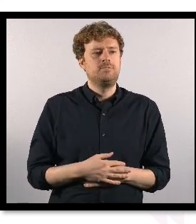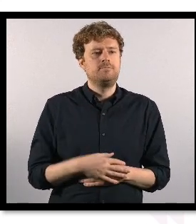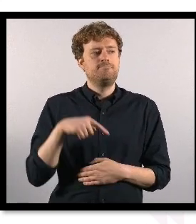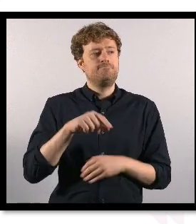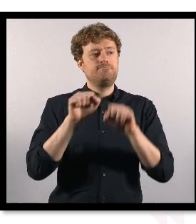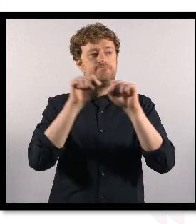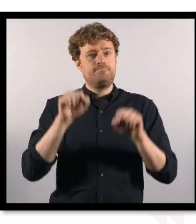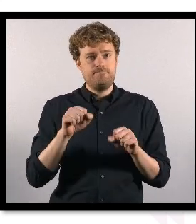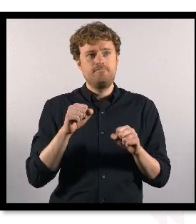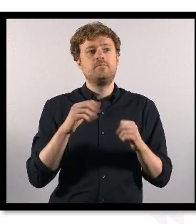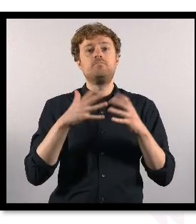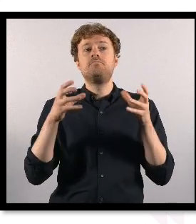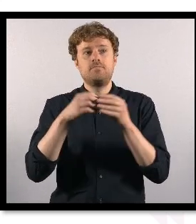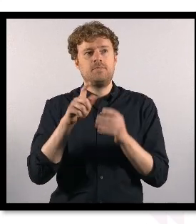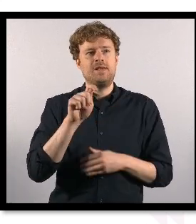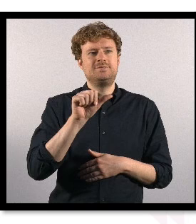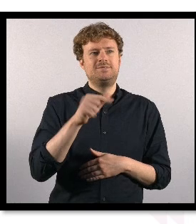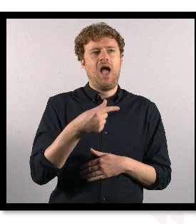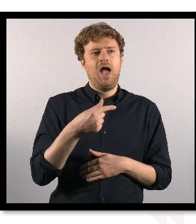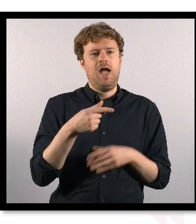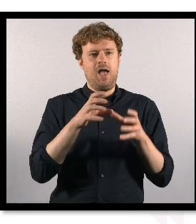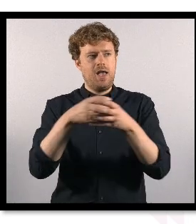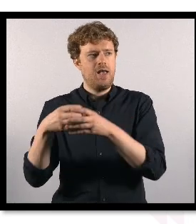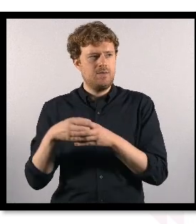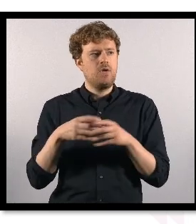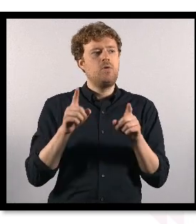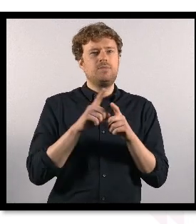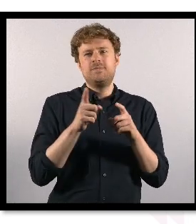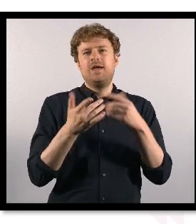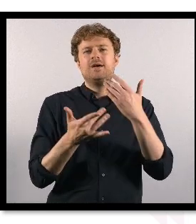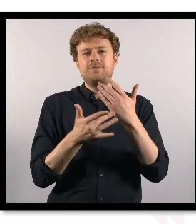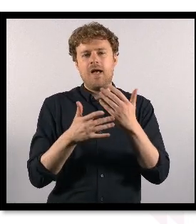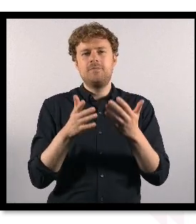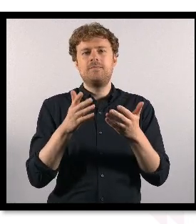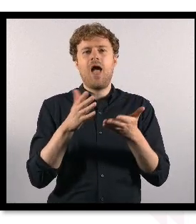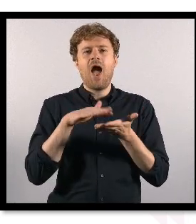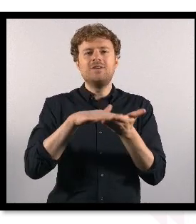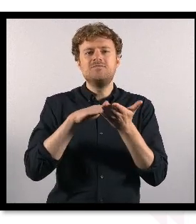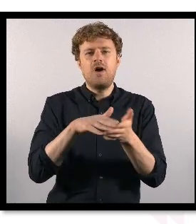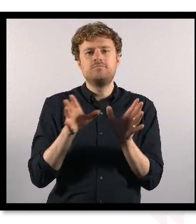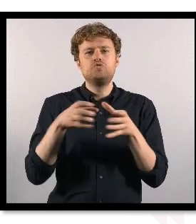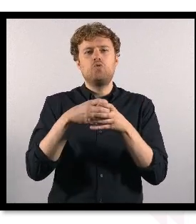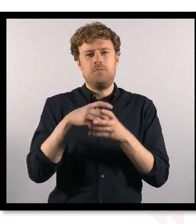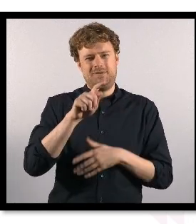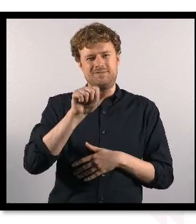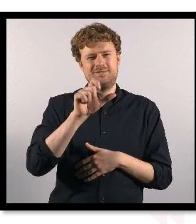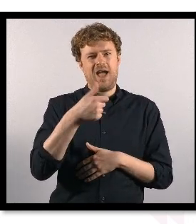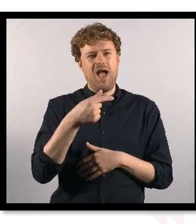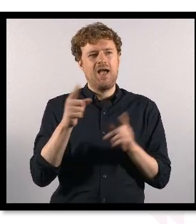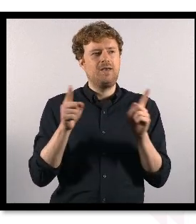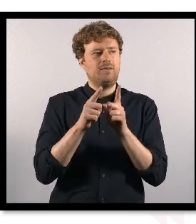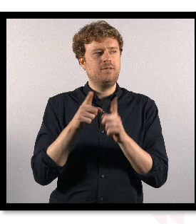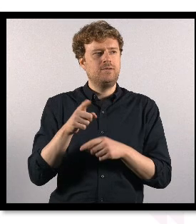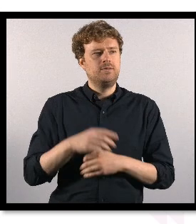on. These are formed of SMEs in the area that usually work on white papers, working groups, providing guidelines for our